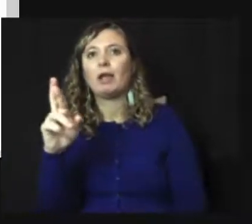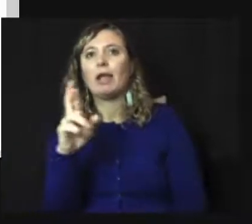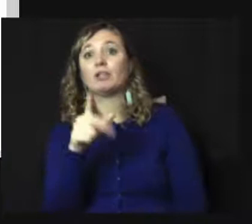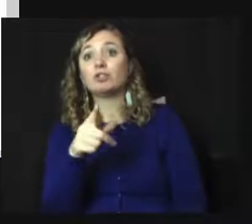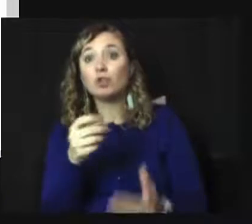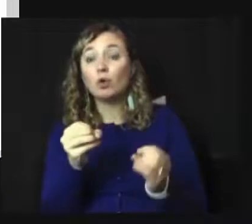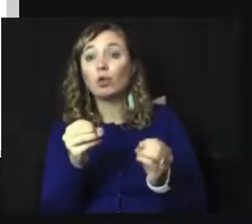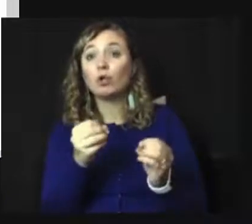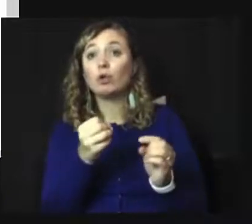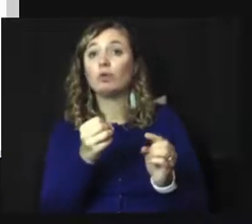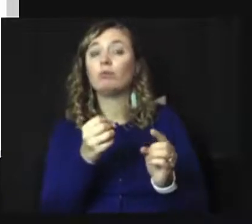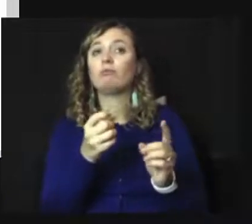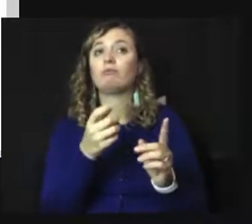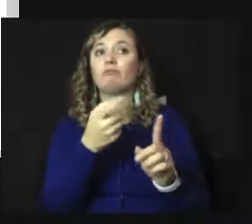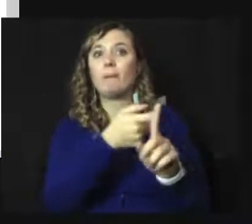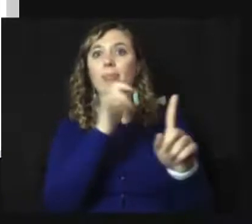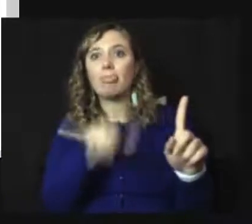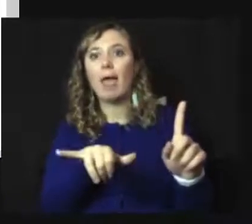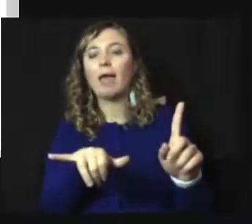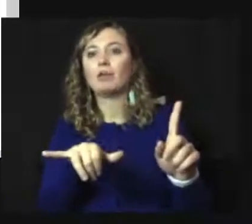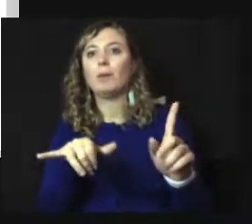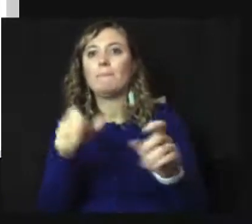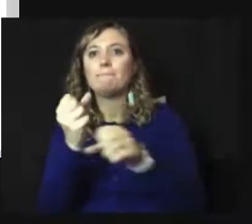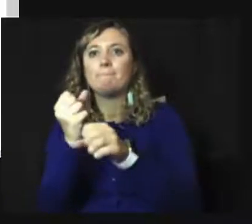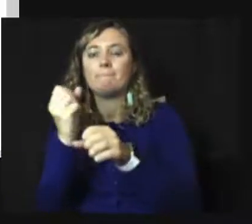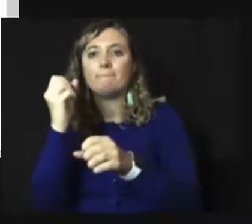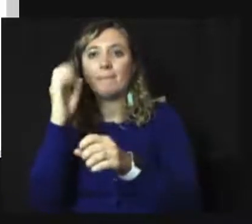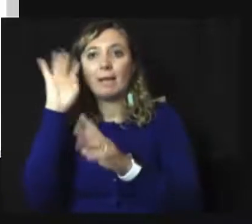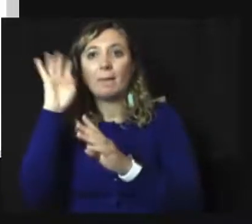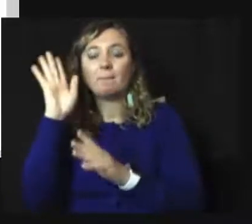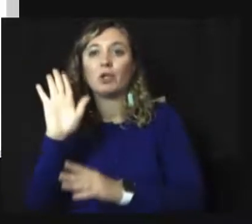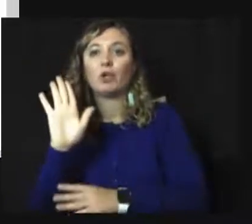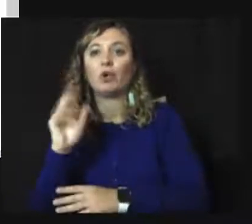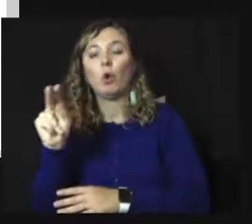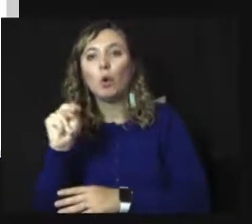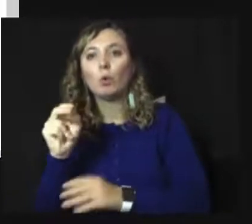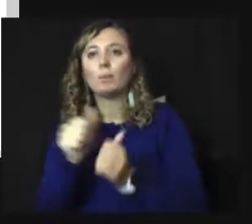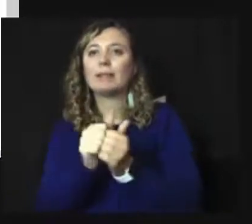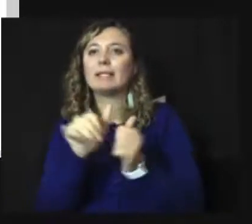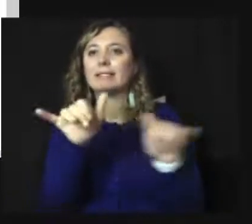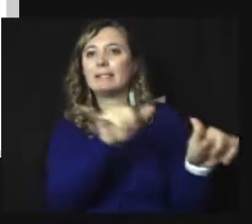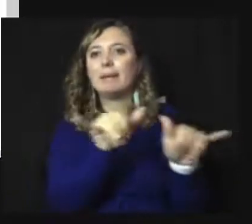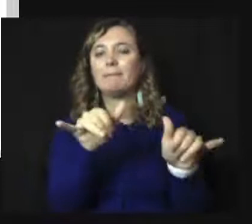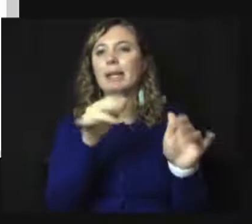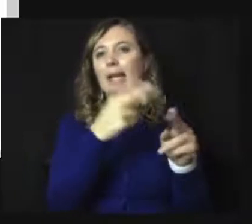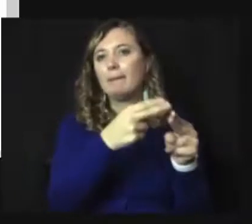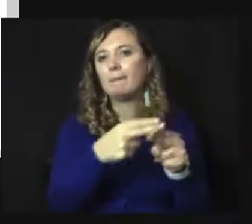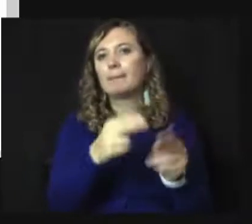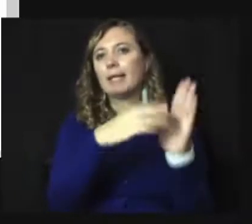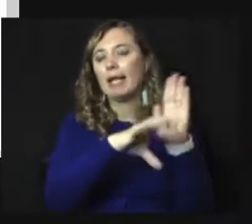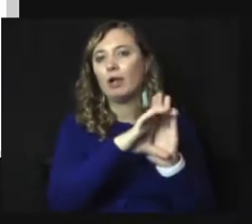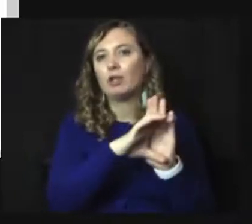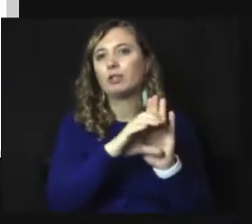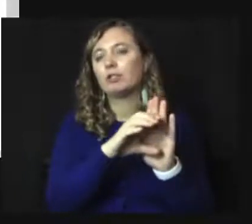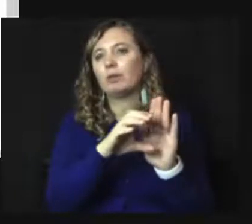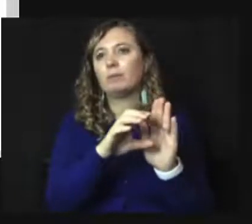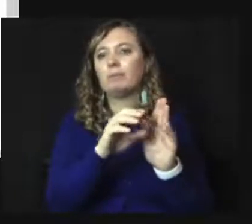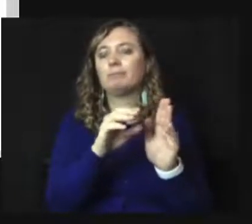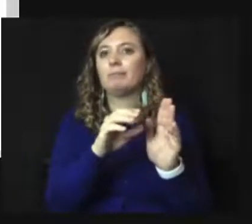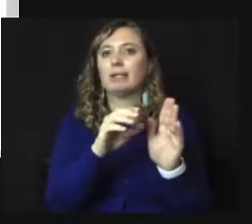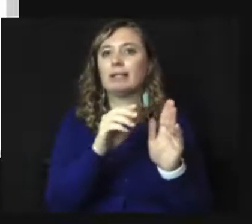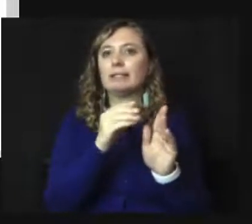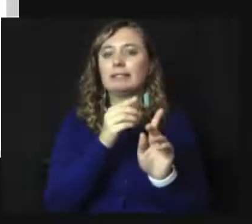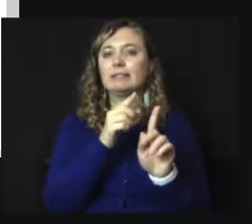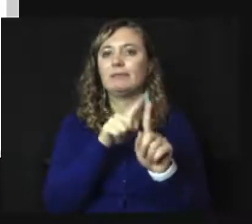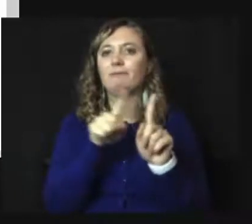the world of Harry Potter using the names and characters that everyone knows, but you might create your own little side stories or your own